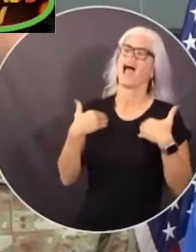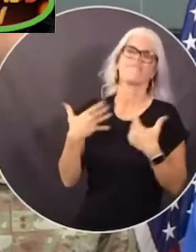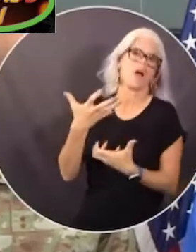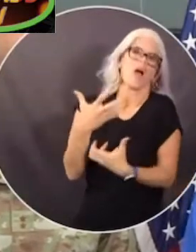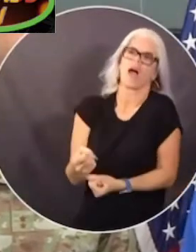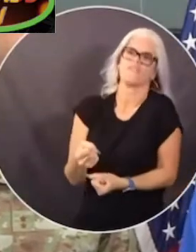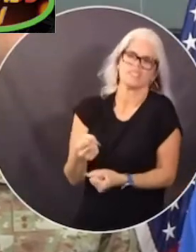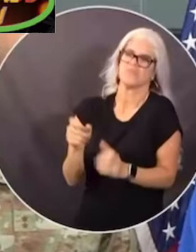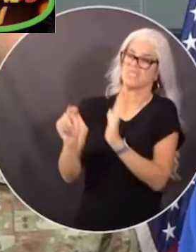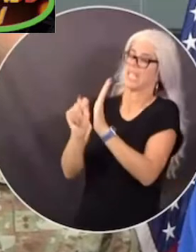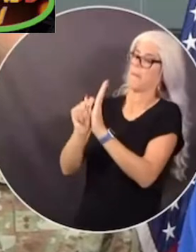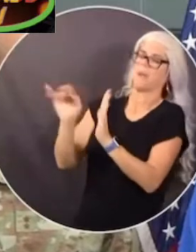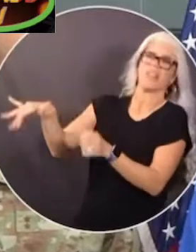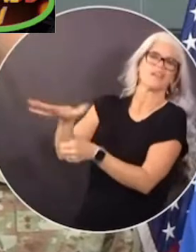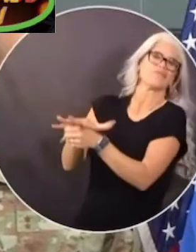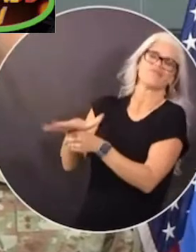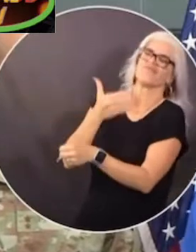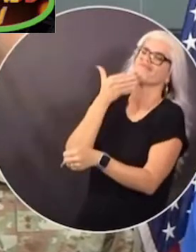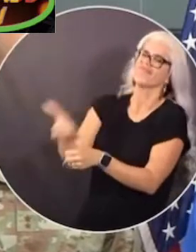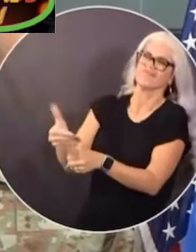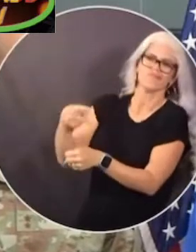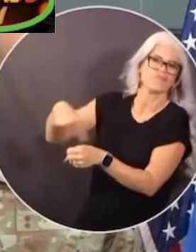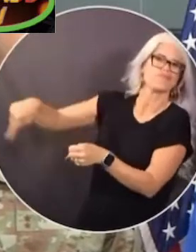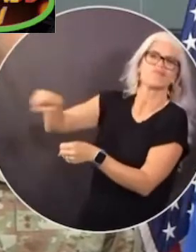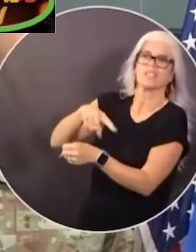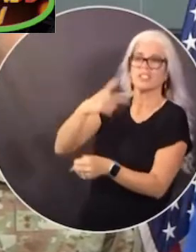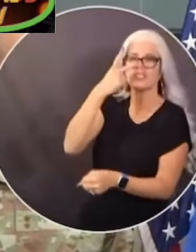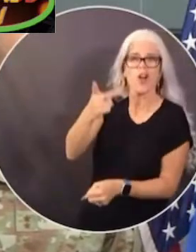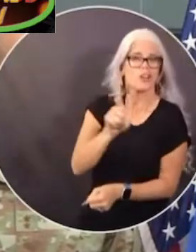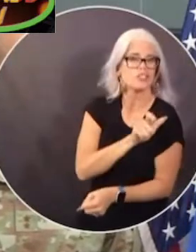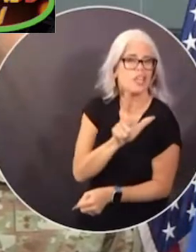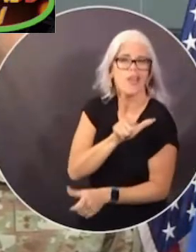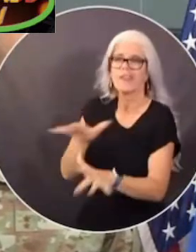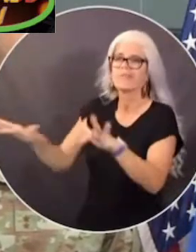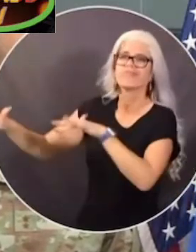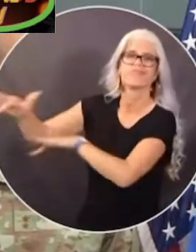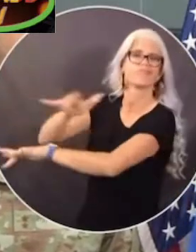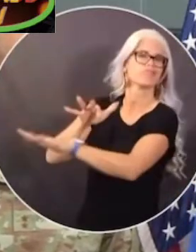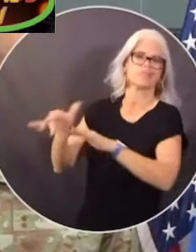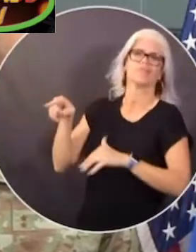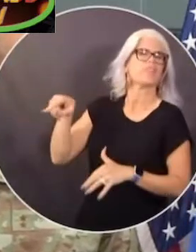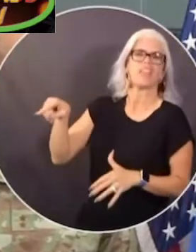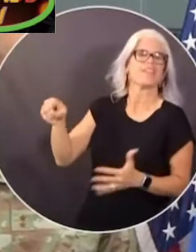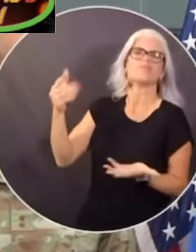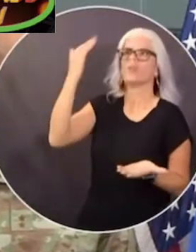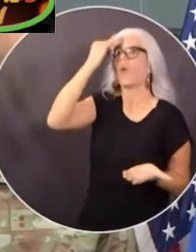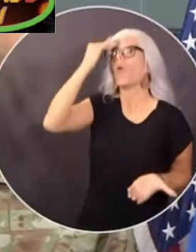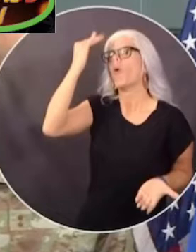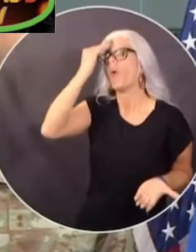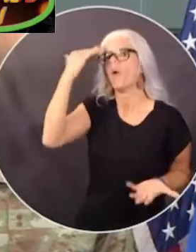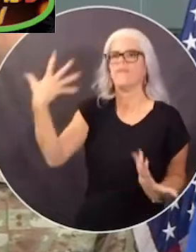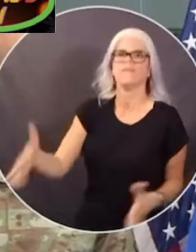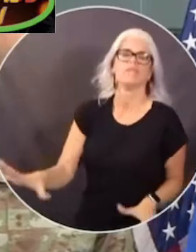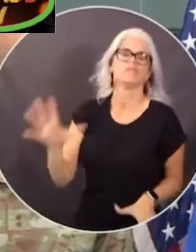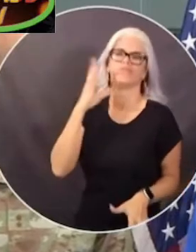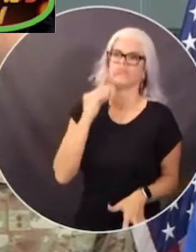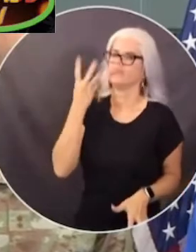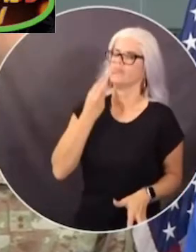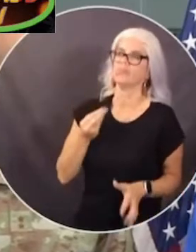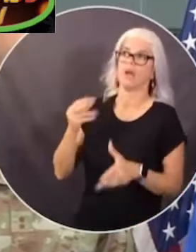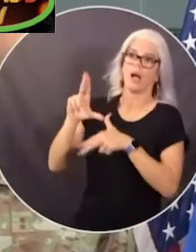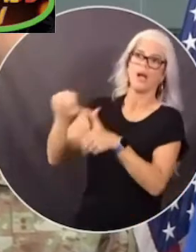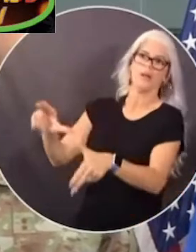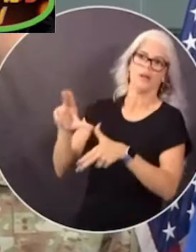Bay area. You look at the sheriff's departments, you know, these are very first-rate operations. They have excellent ability to respond to